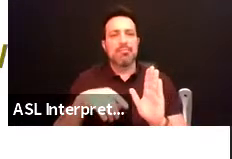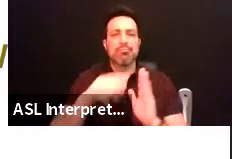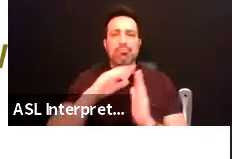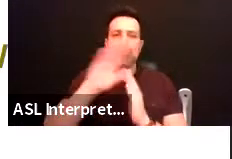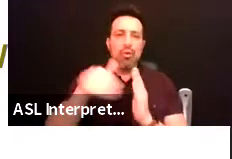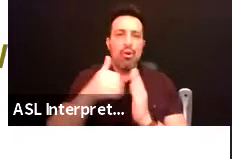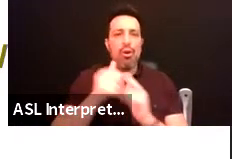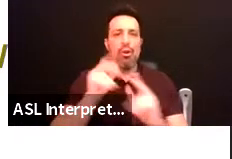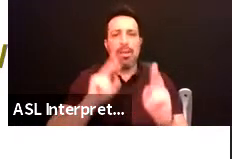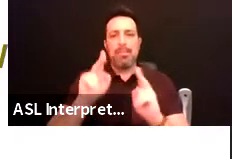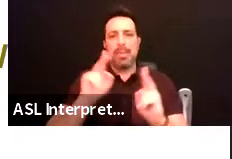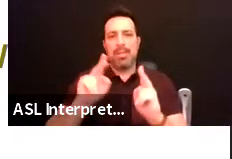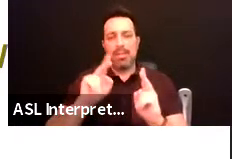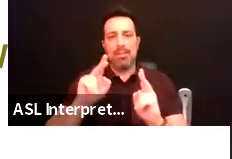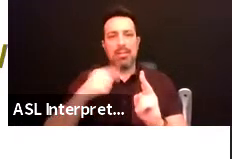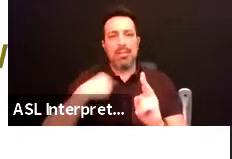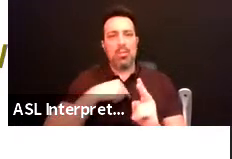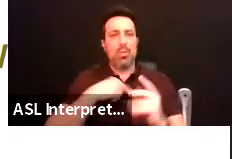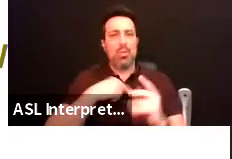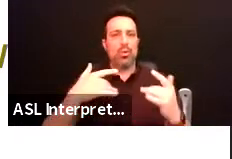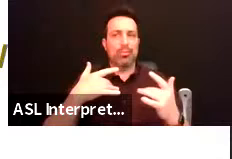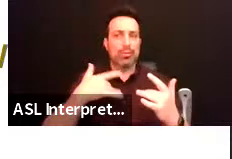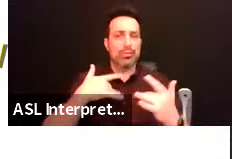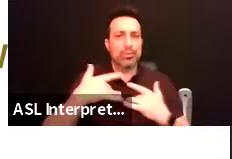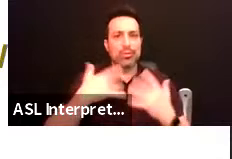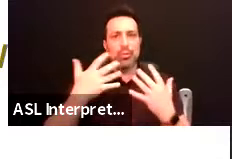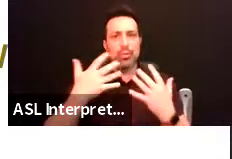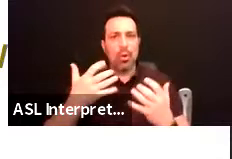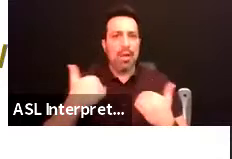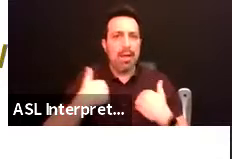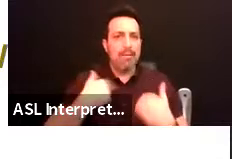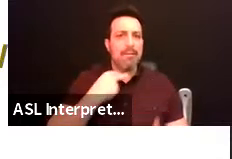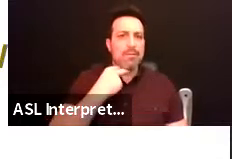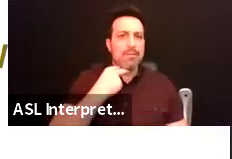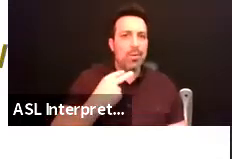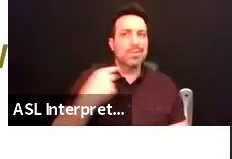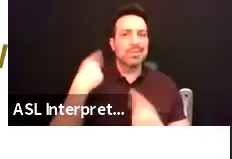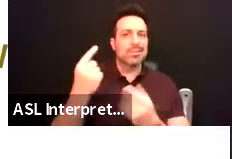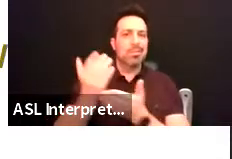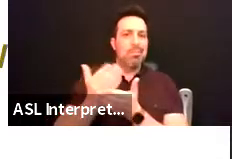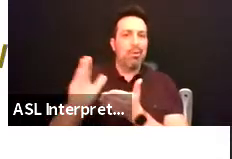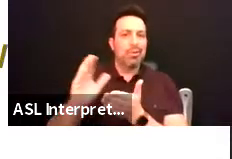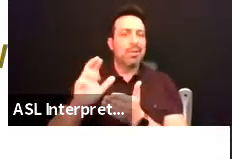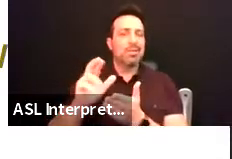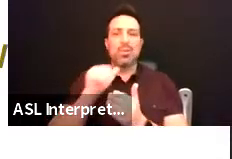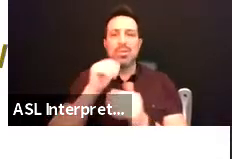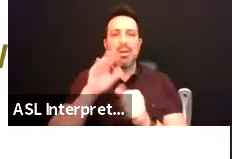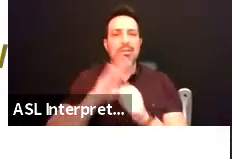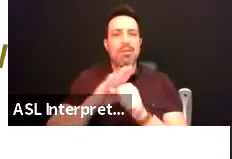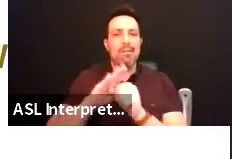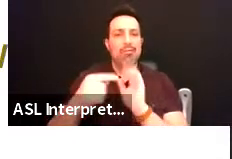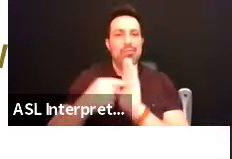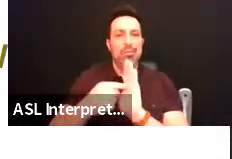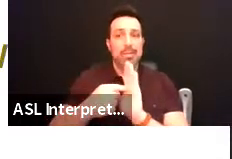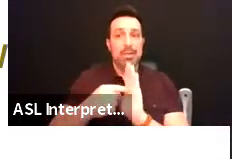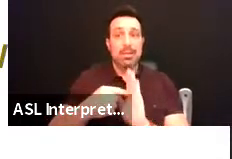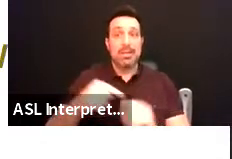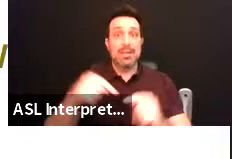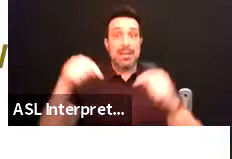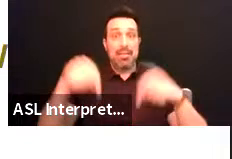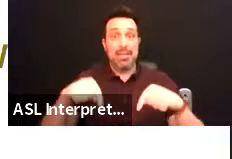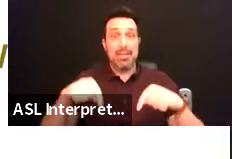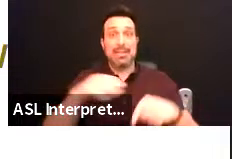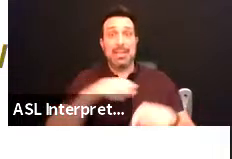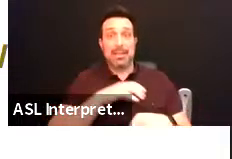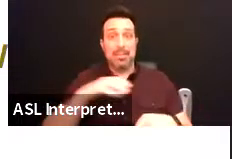all people that we were, concerned to have a voice that have been marginalized or underrepresented on this committee,